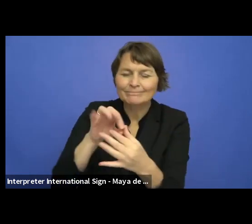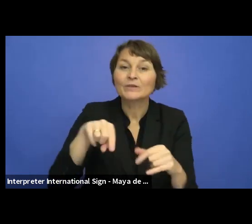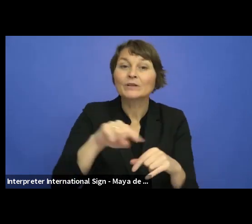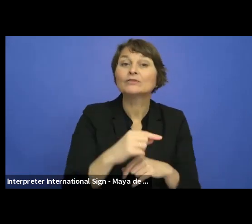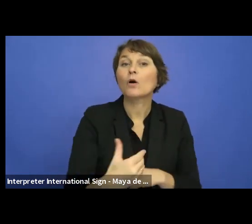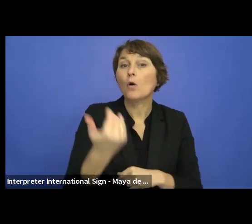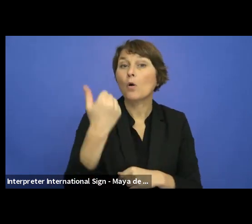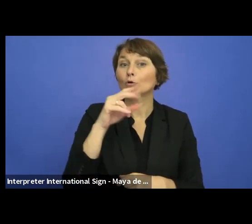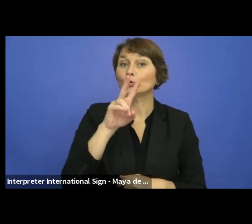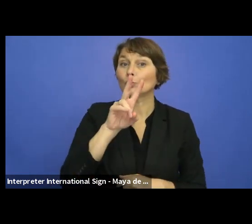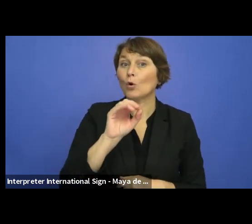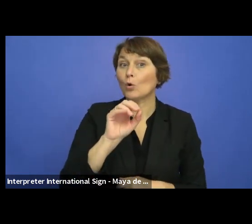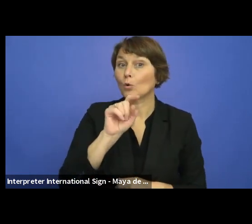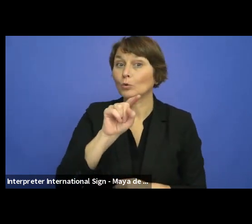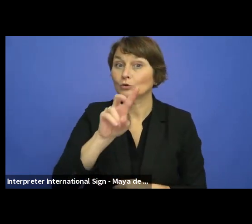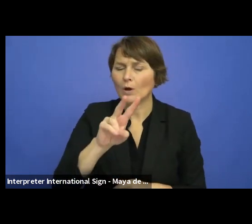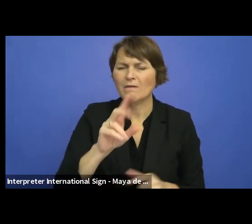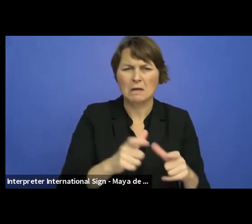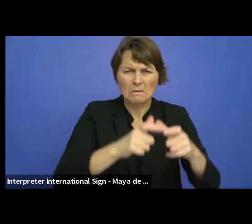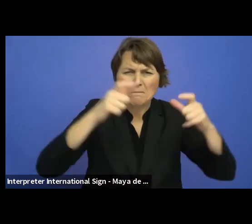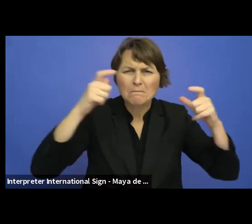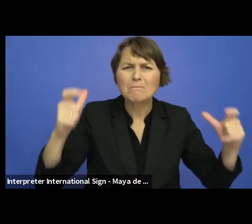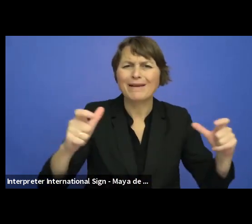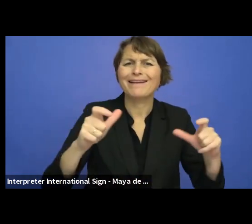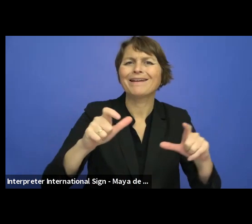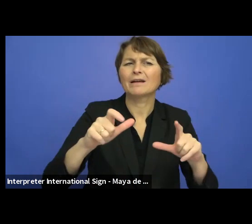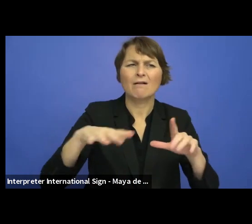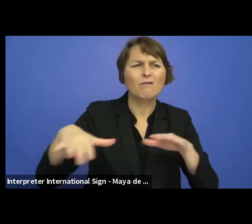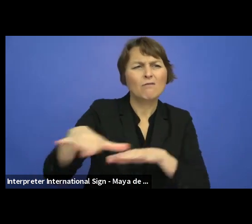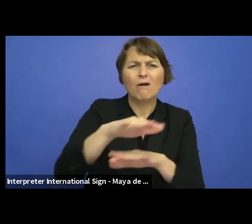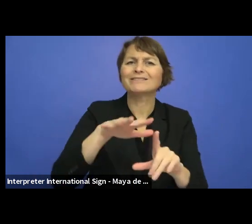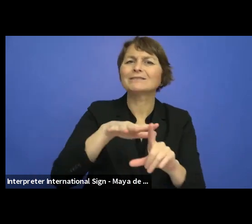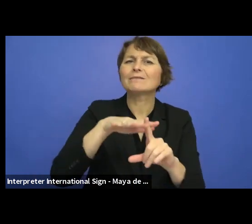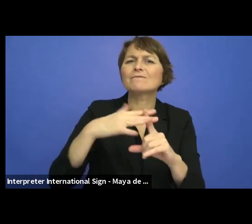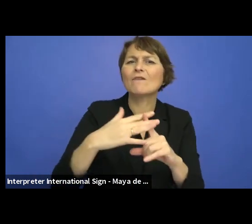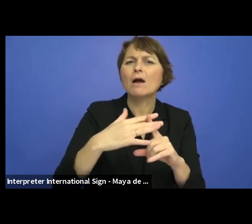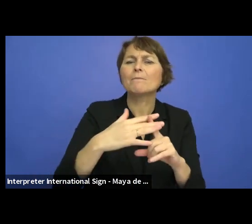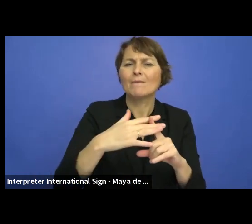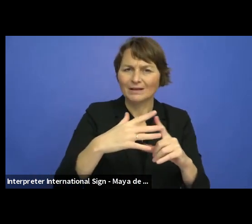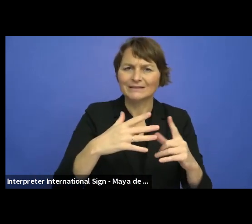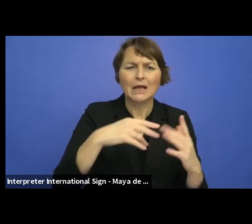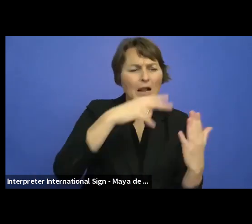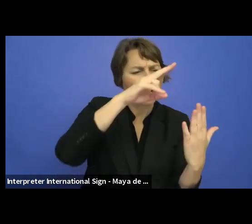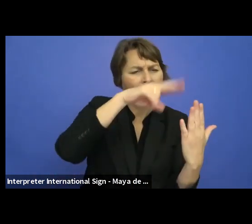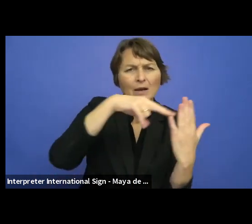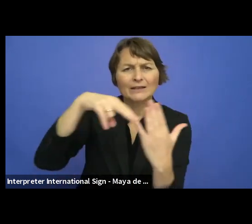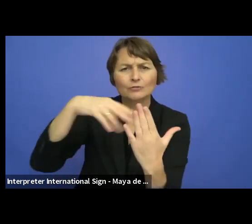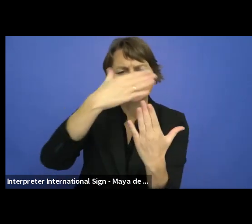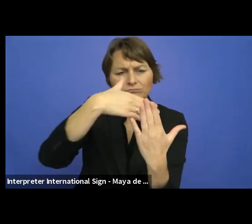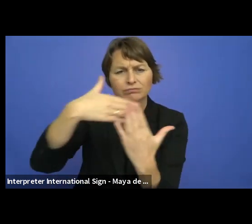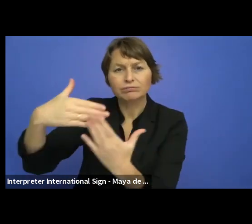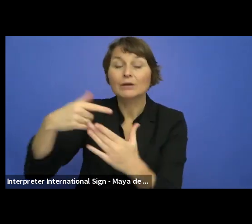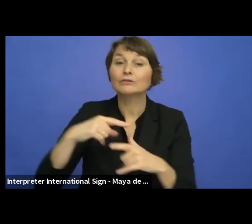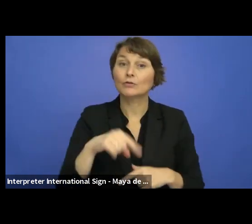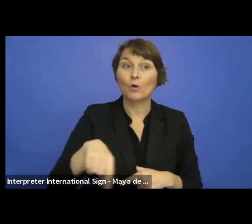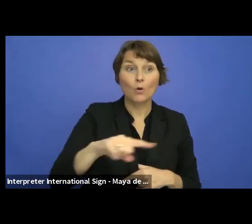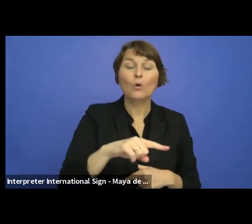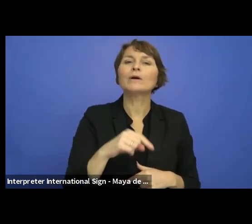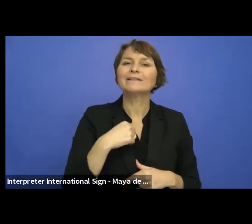largest program of environmental literacy for culture anywhere in the world, making environmental requirements a funding